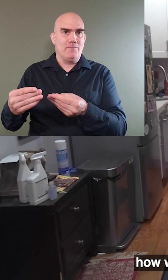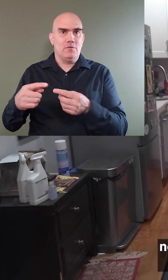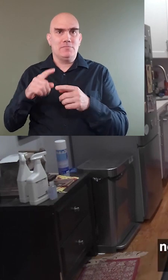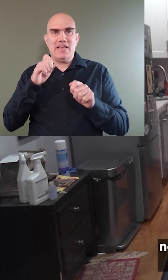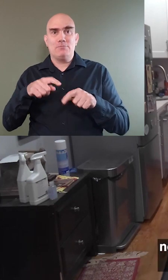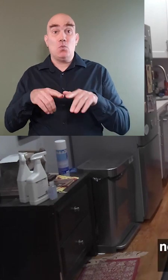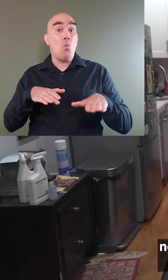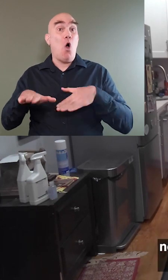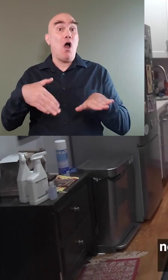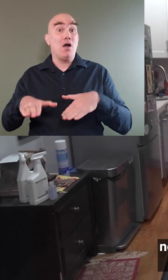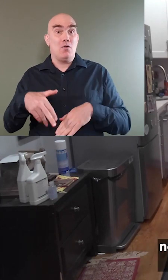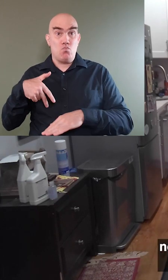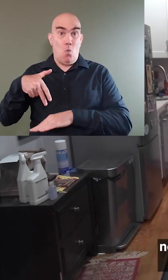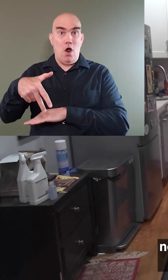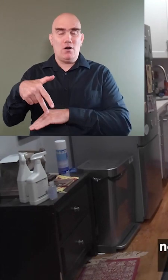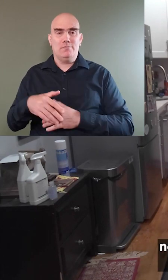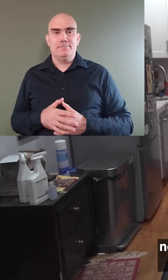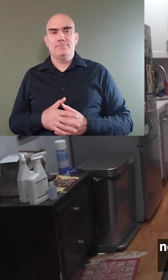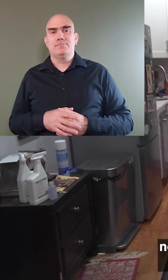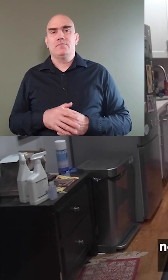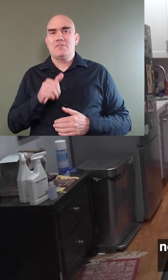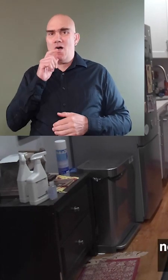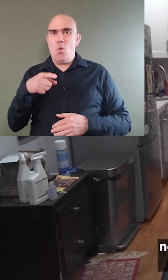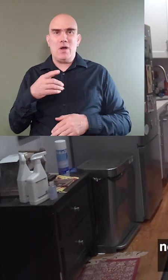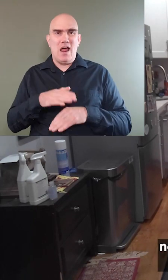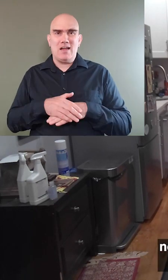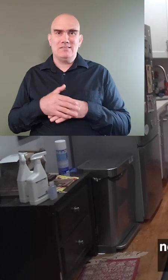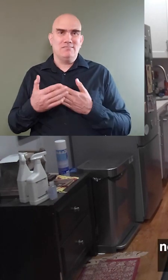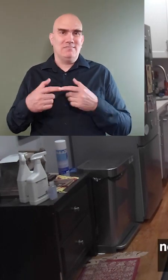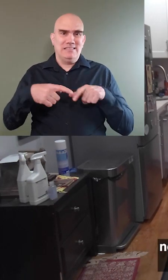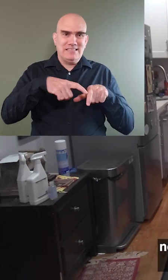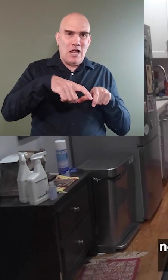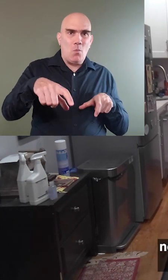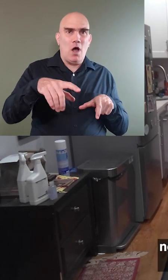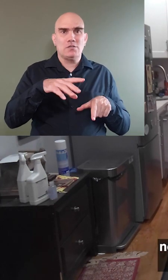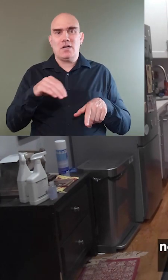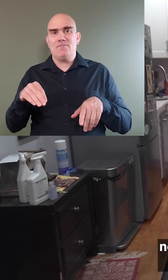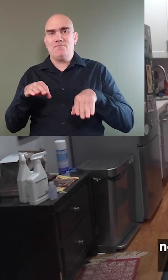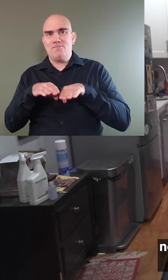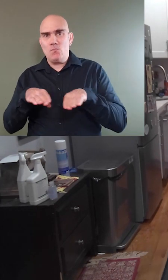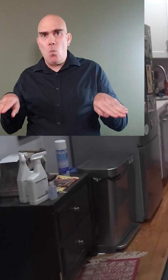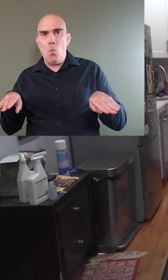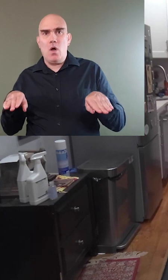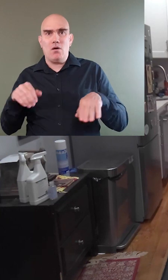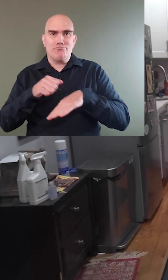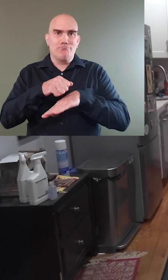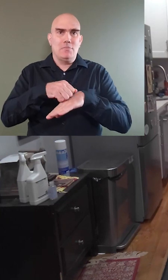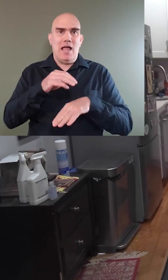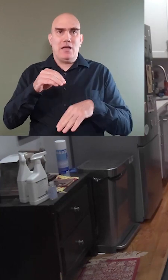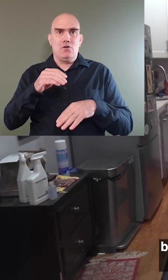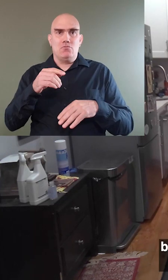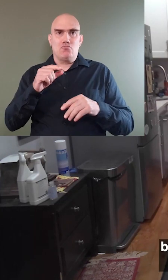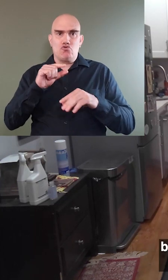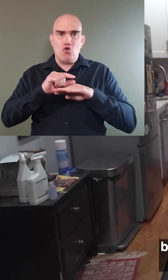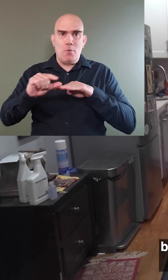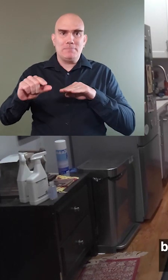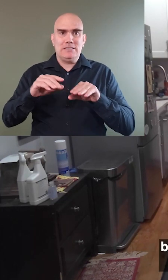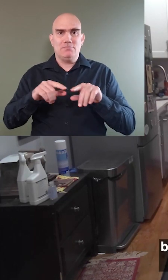walk not only on sidewalks and tiled floors and carpets,